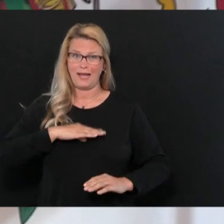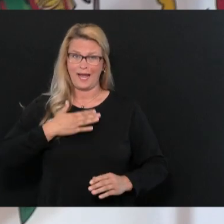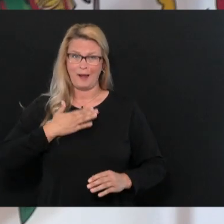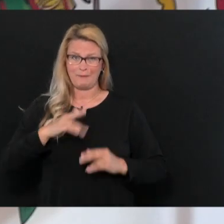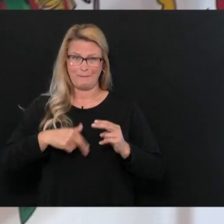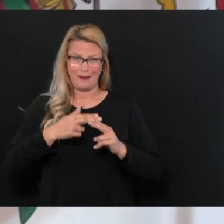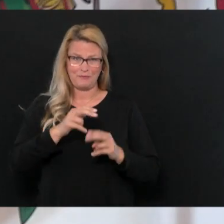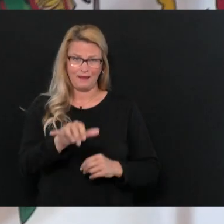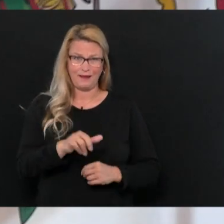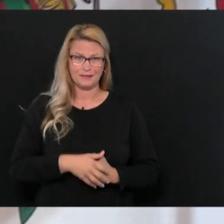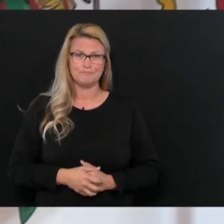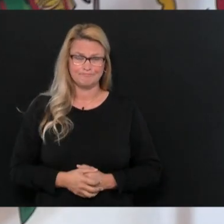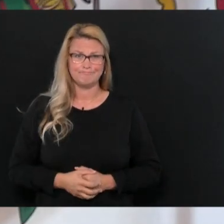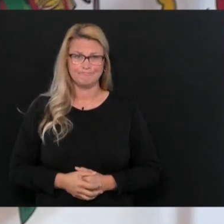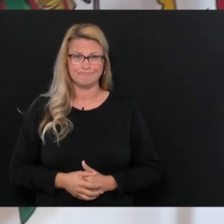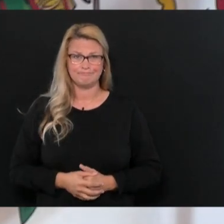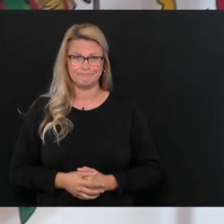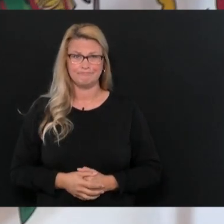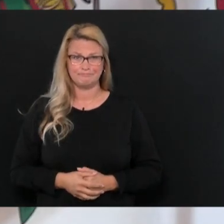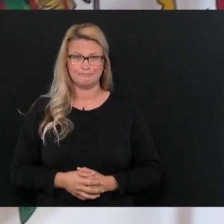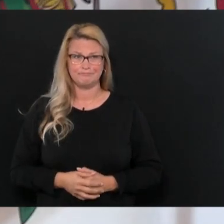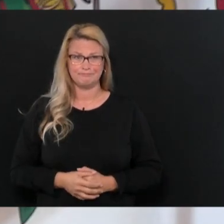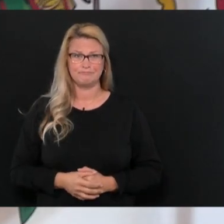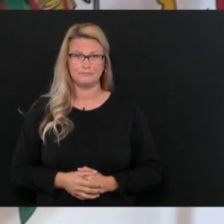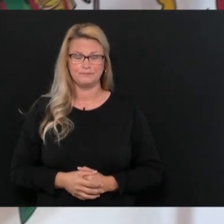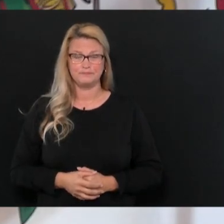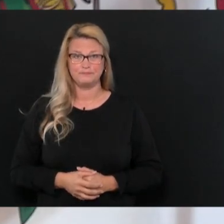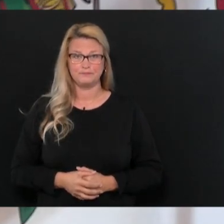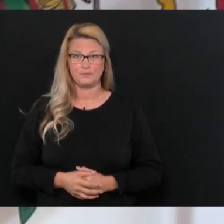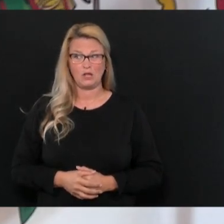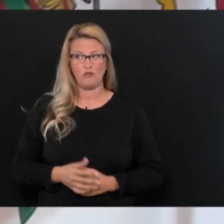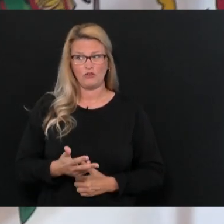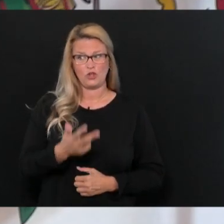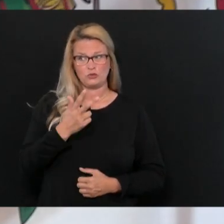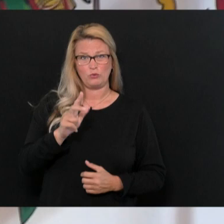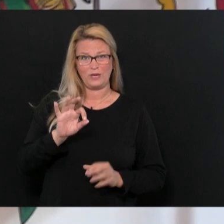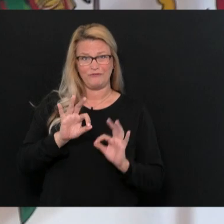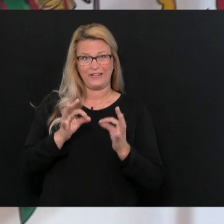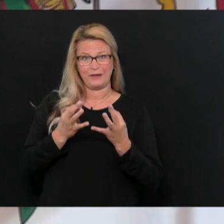when it really boils right down to it, though, for these families,